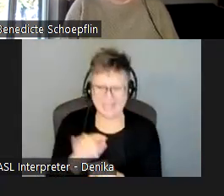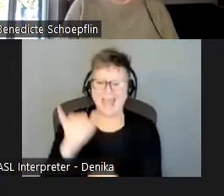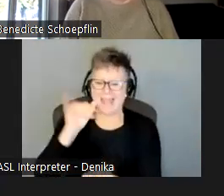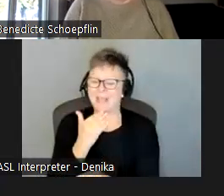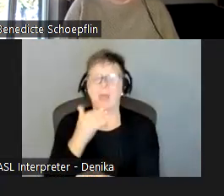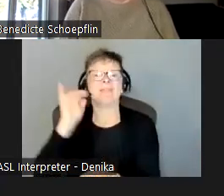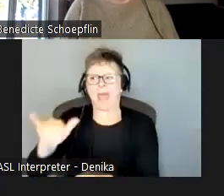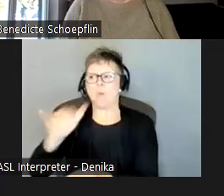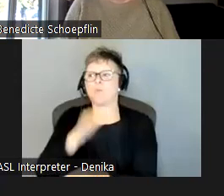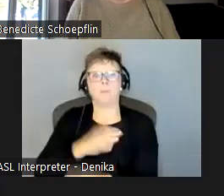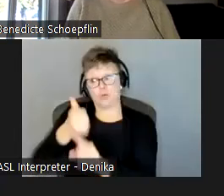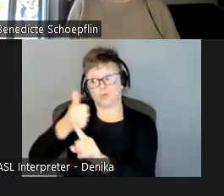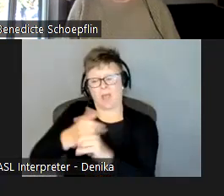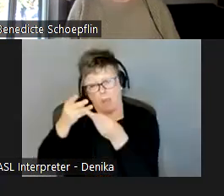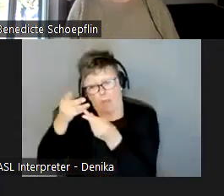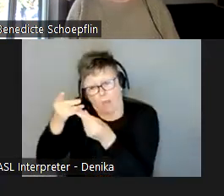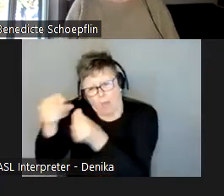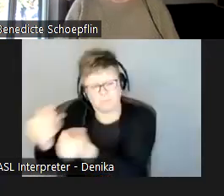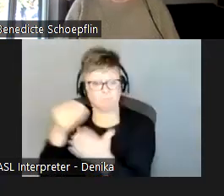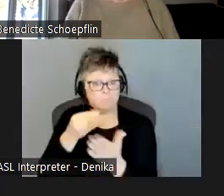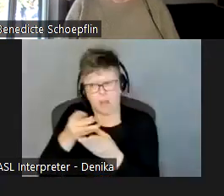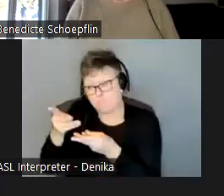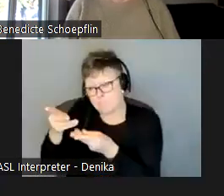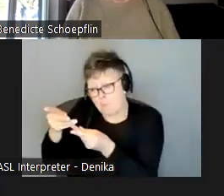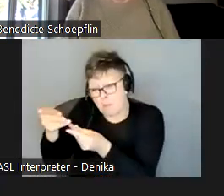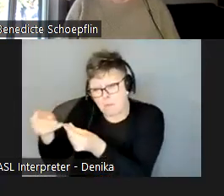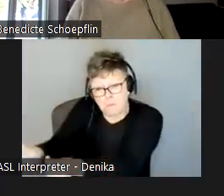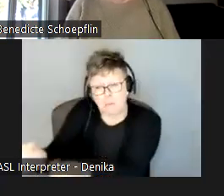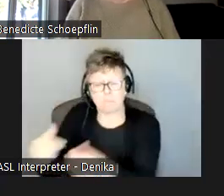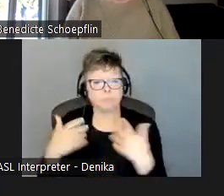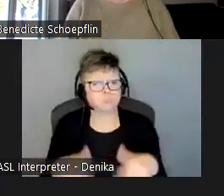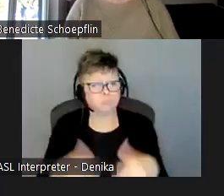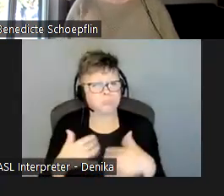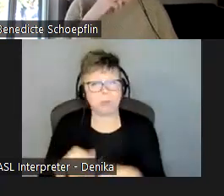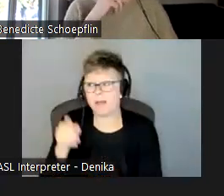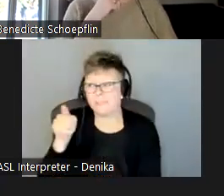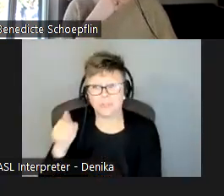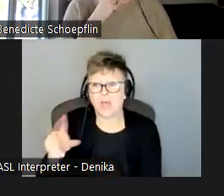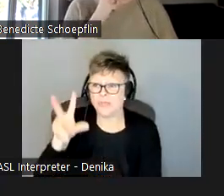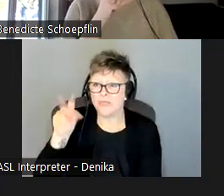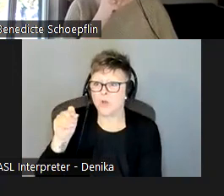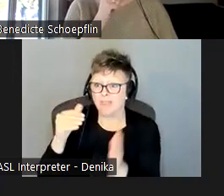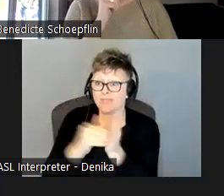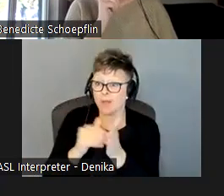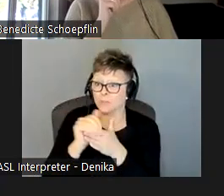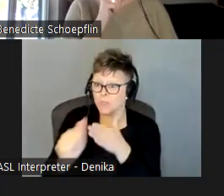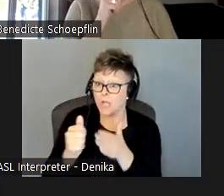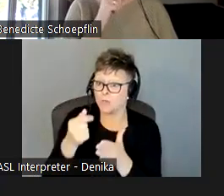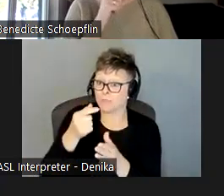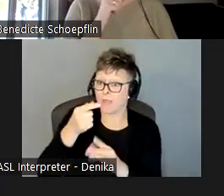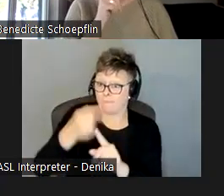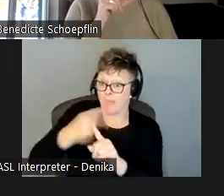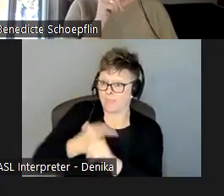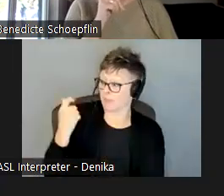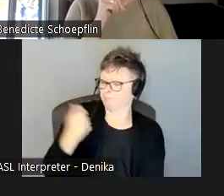money. It was unbelievable. She made $30,000 a month and she